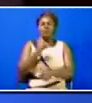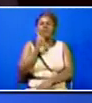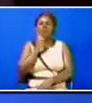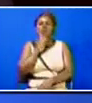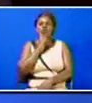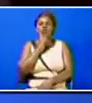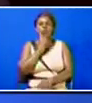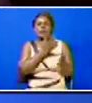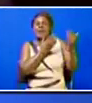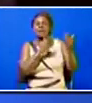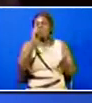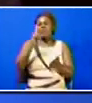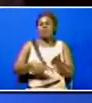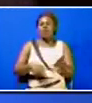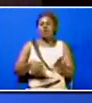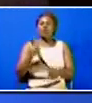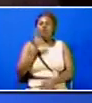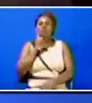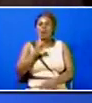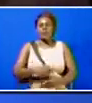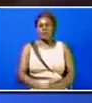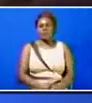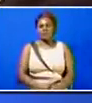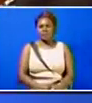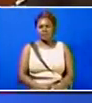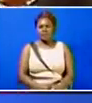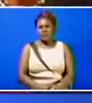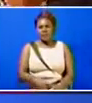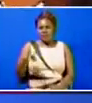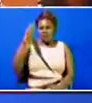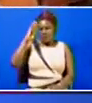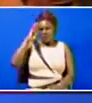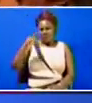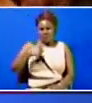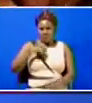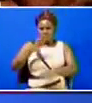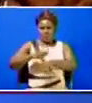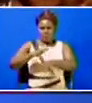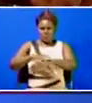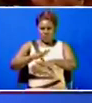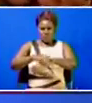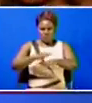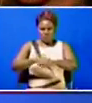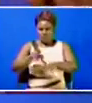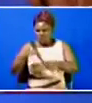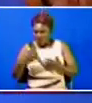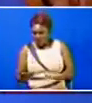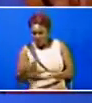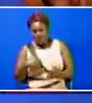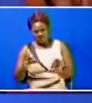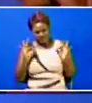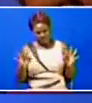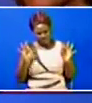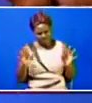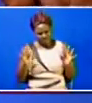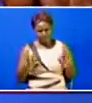bit of what to expect from Sauti Sol. Chimano, how are you this evening? Hi, how are you? I'm good. Are you good? I'm fantastic,